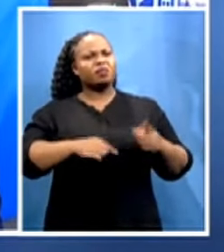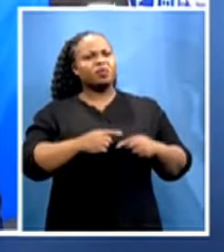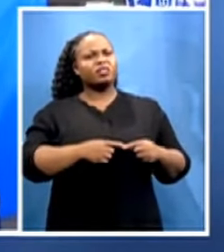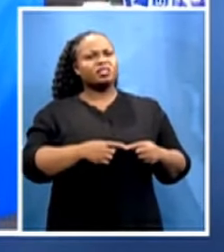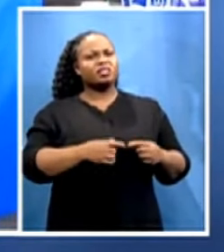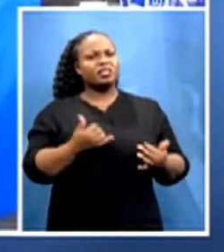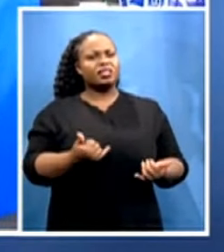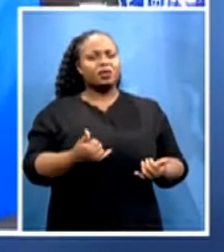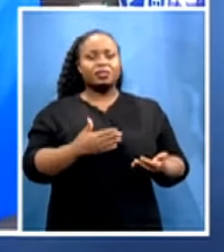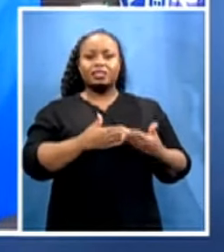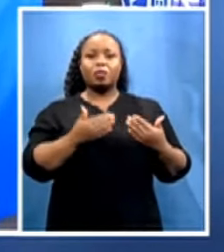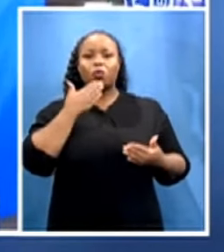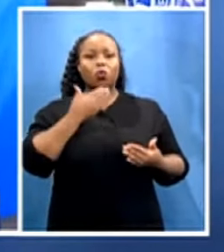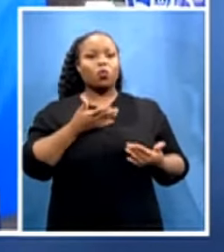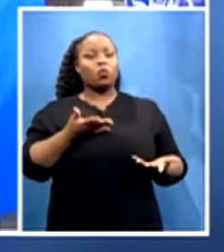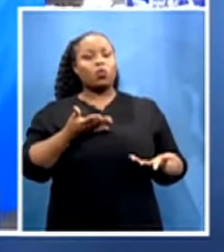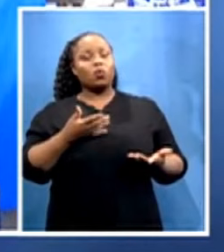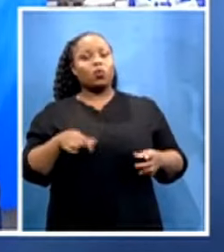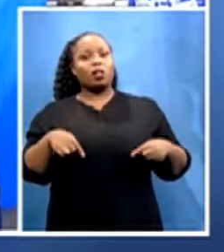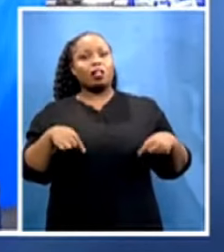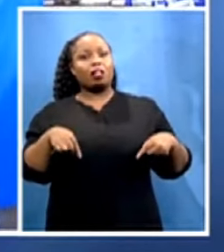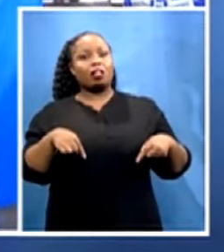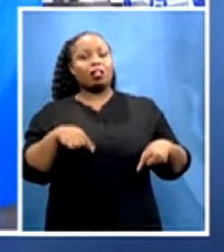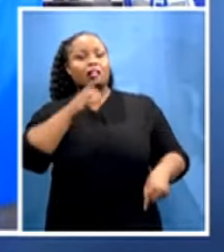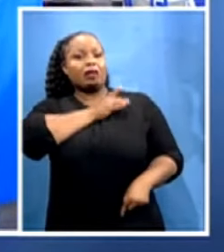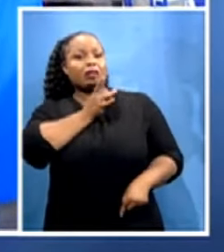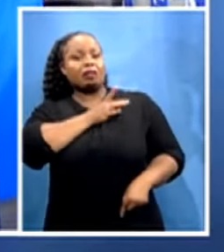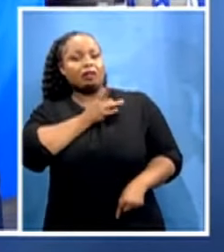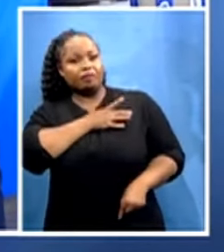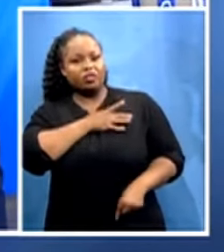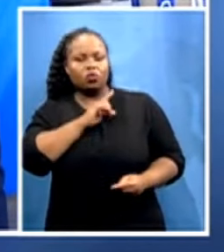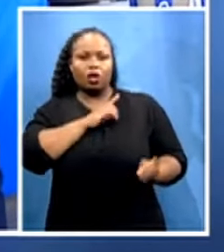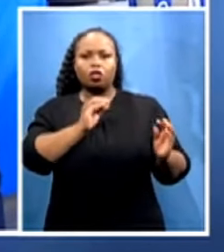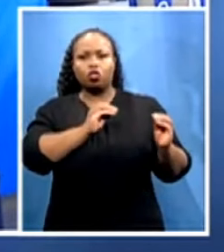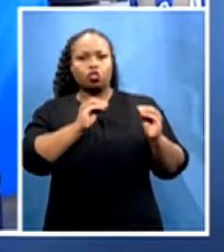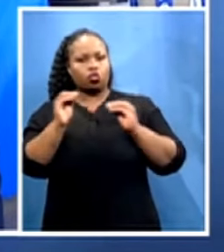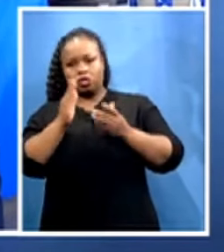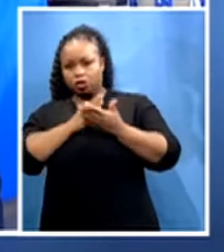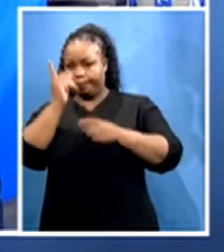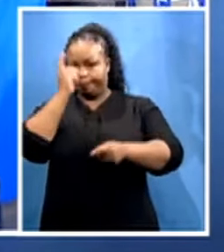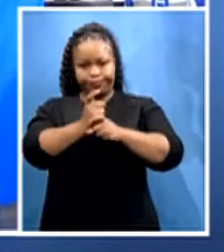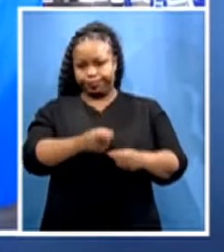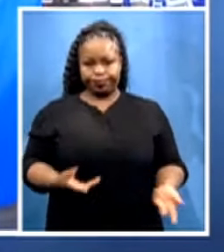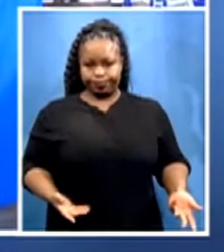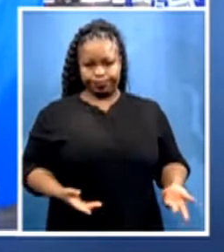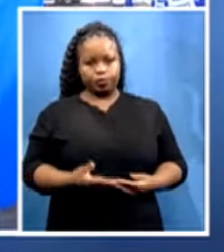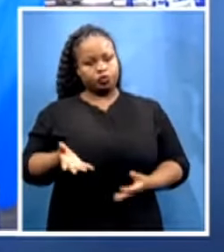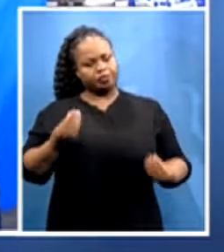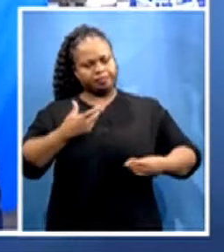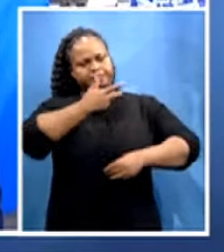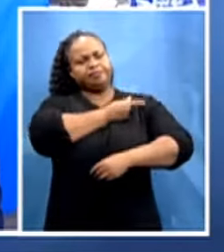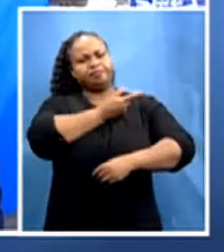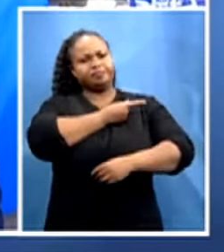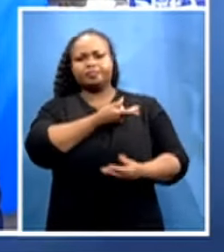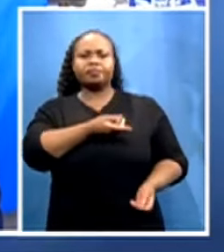refers to this delay in acceptance or even a refusal to get vaccinated despite it being readily available.